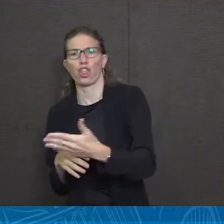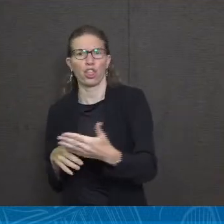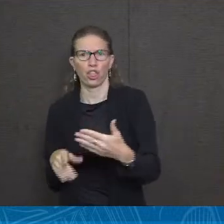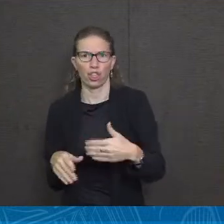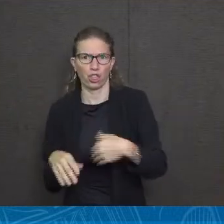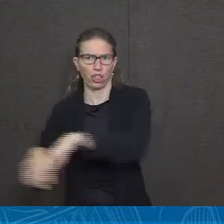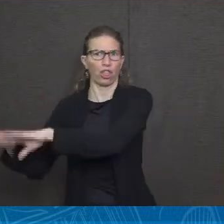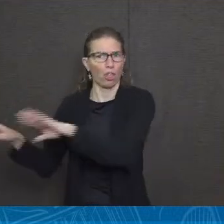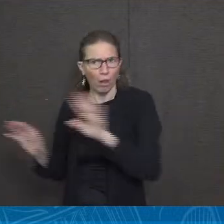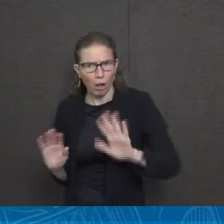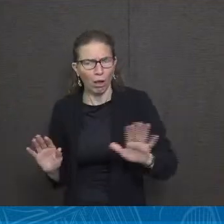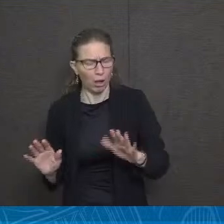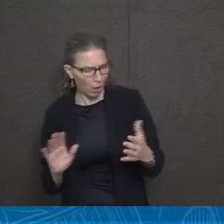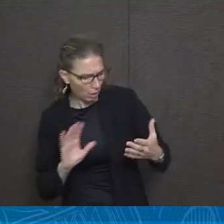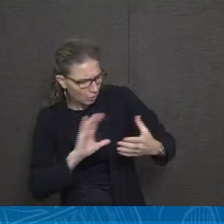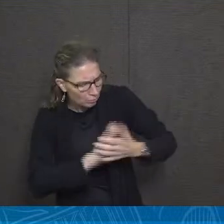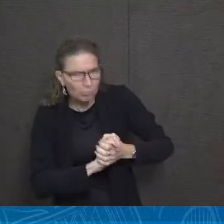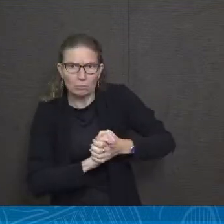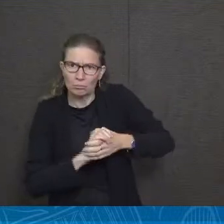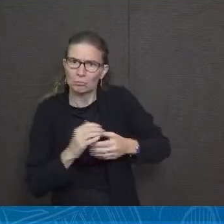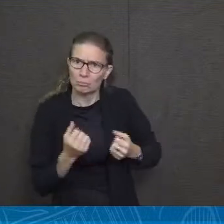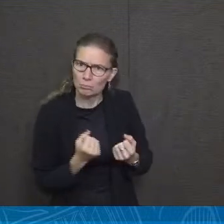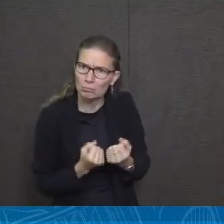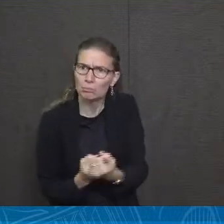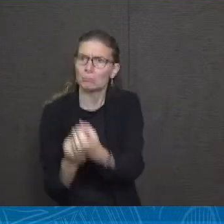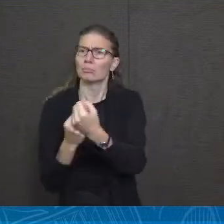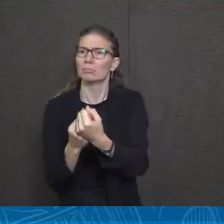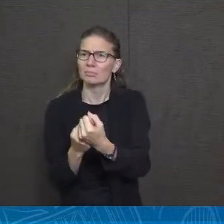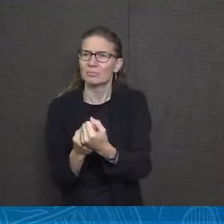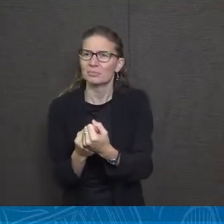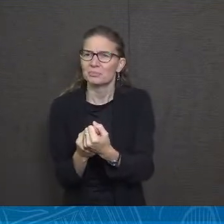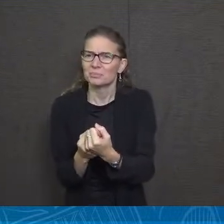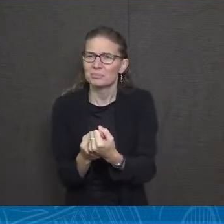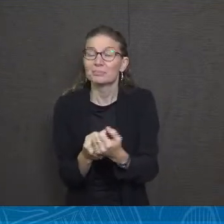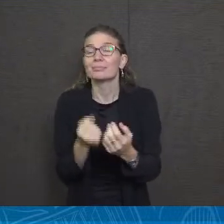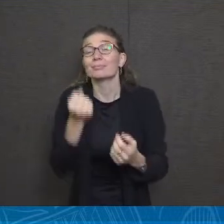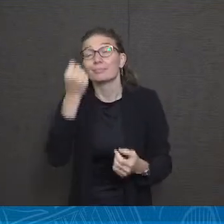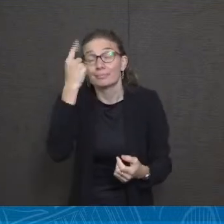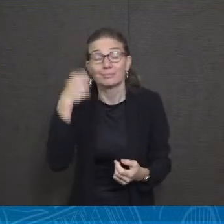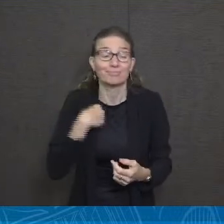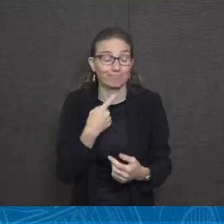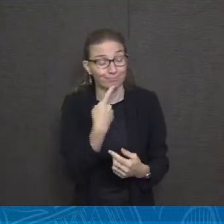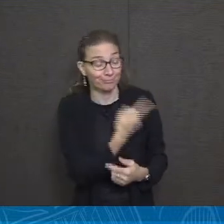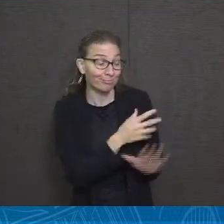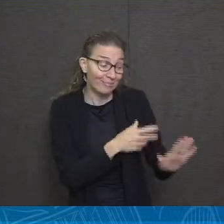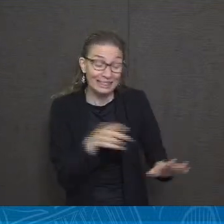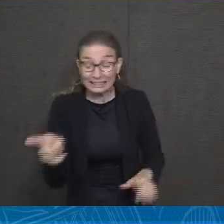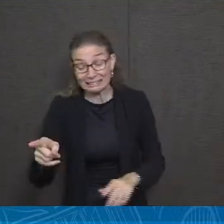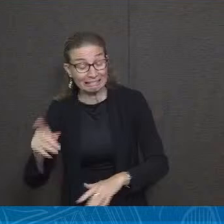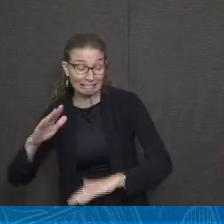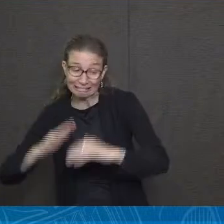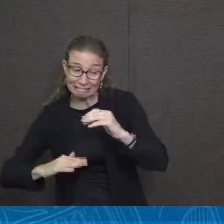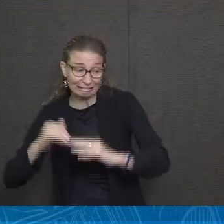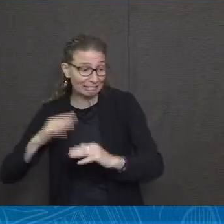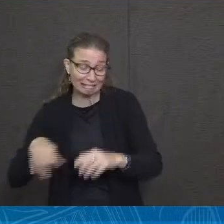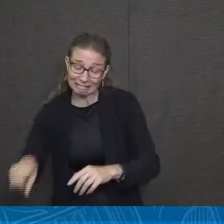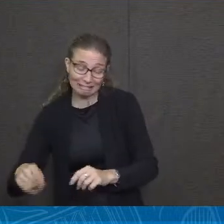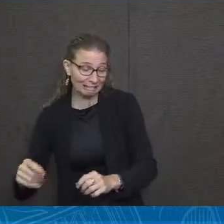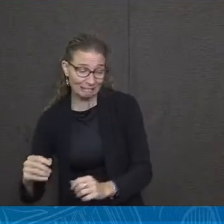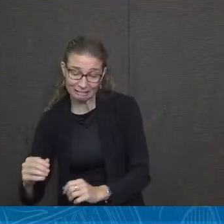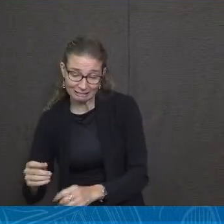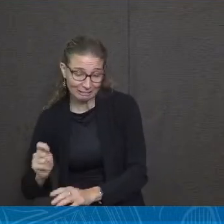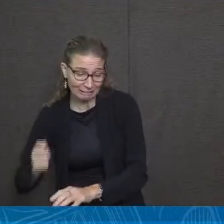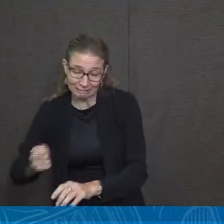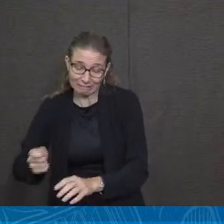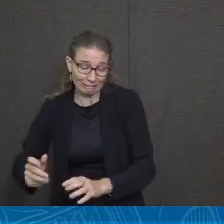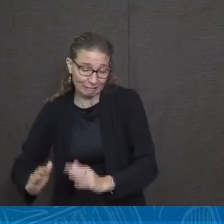planning law is there for a reason. I know it can be annoying to say you can't build there because there's too much risk. But if